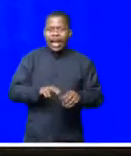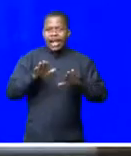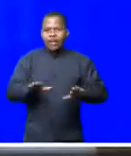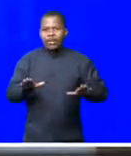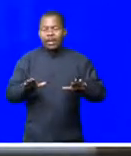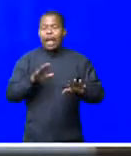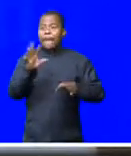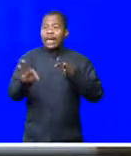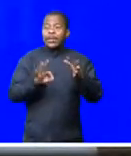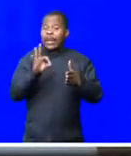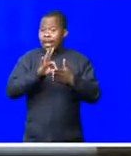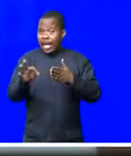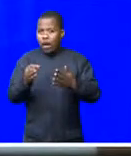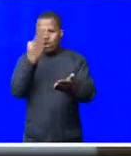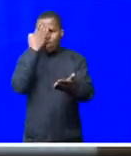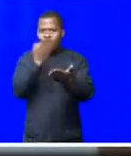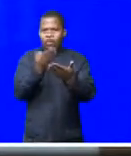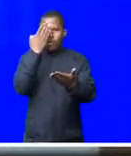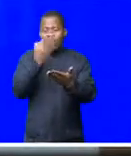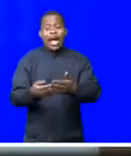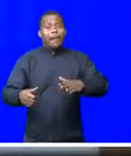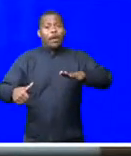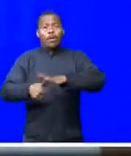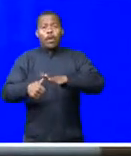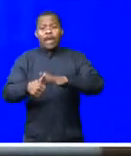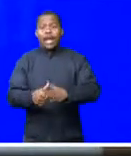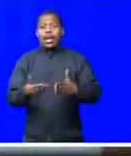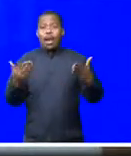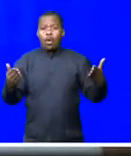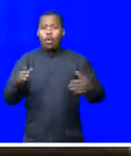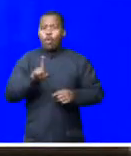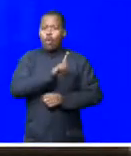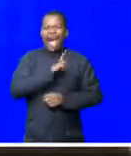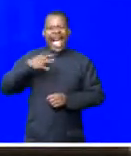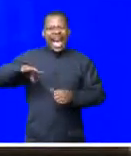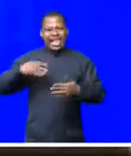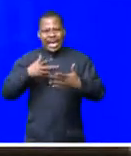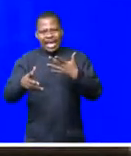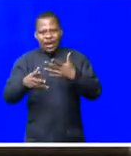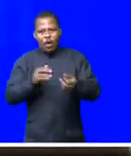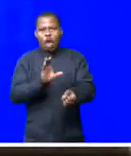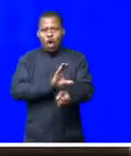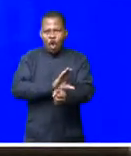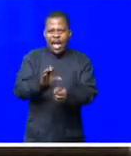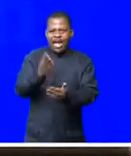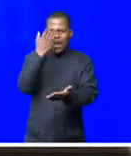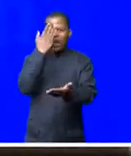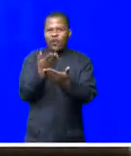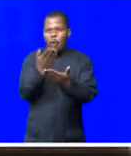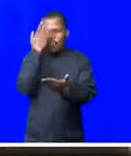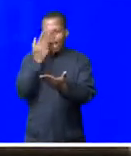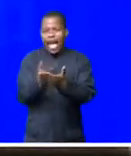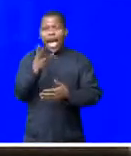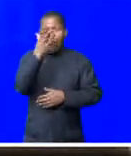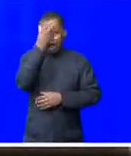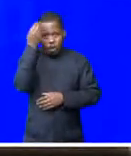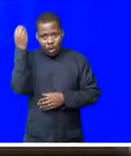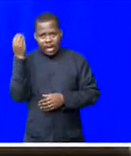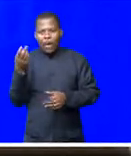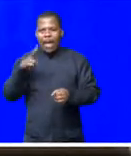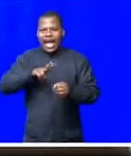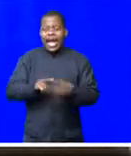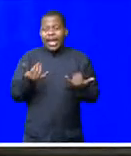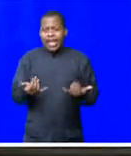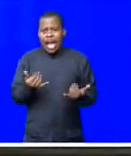letifundo betibalulekile impela njengoba lokunye bese bakhohliwe njengoba bakugcina esikolweni kanti letifundo ke tibakhumbutile ukuthi yini